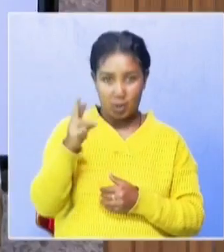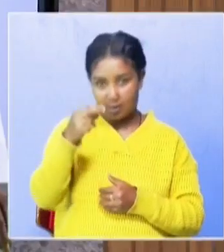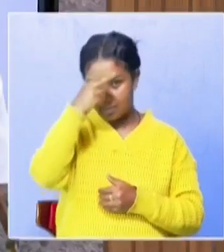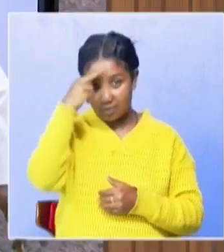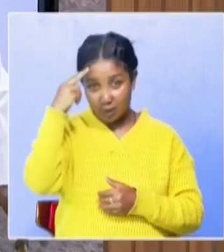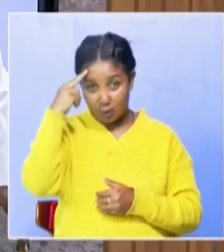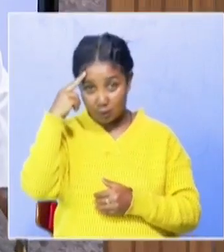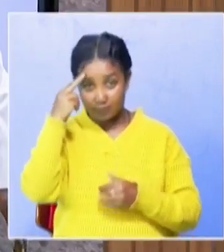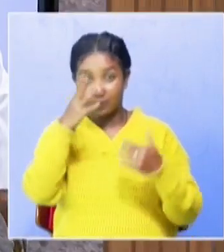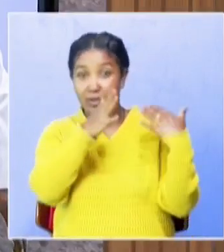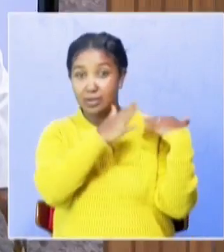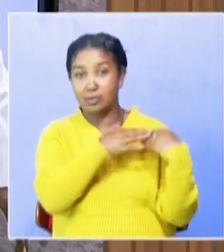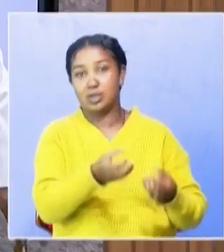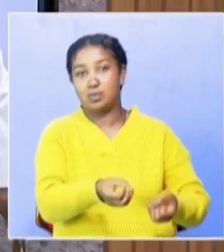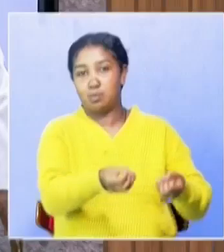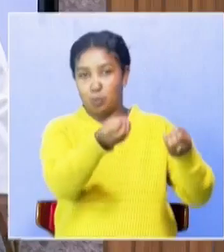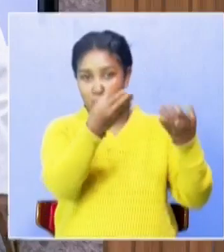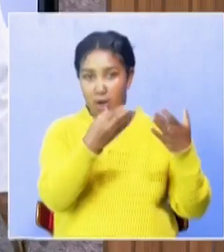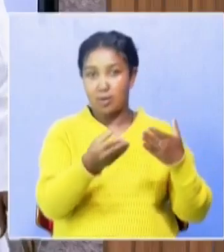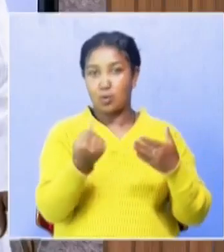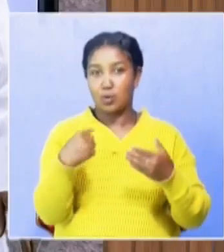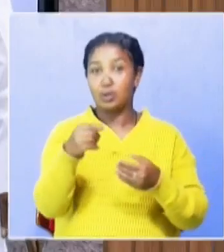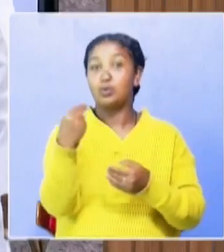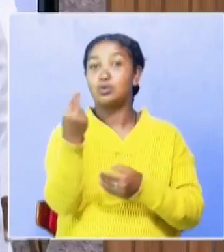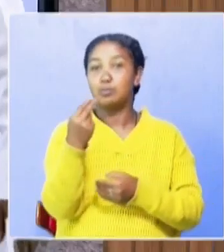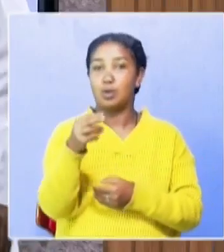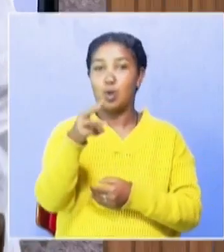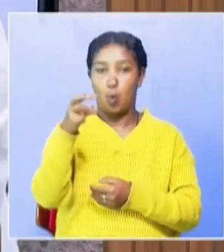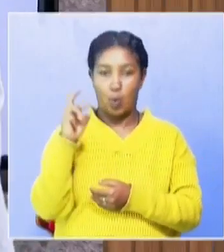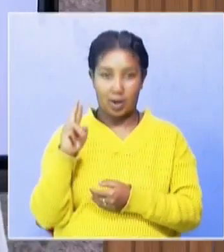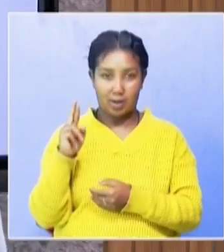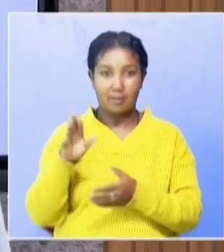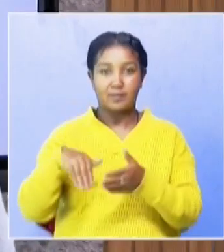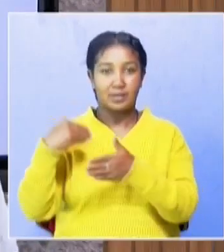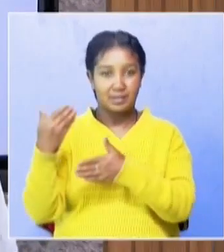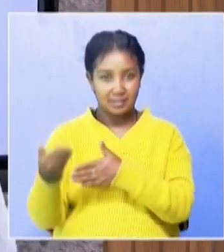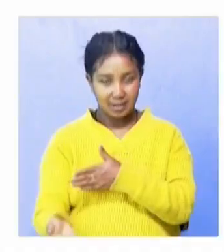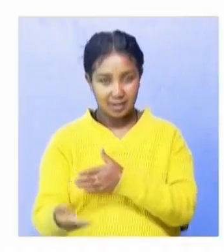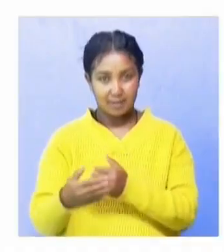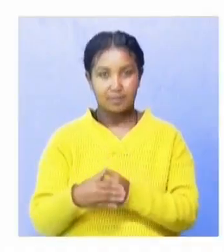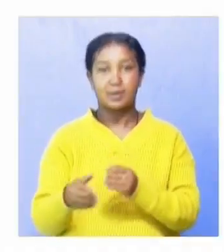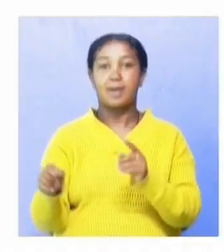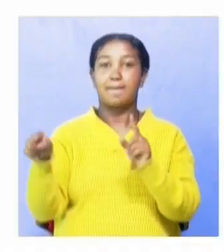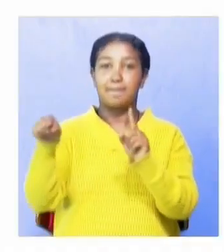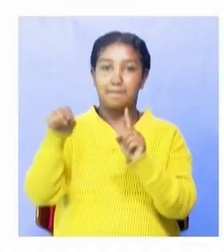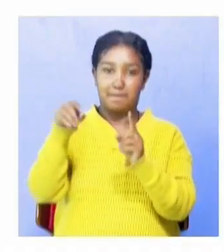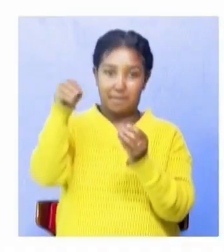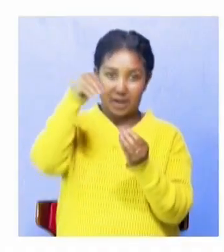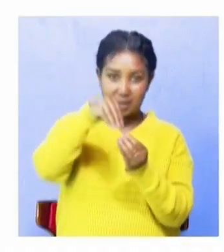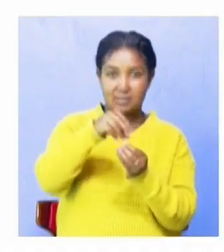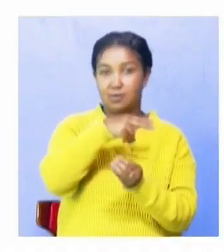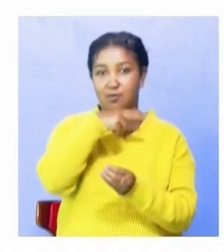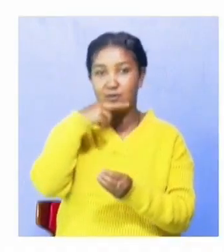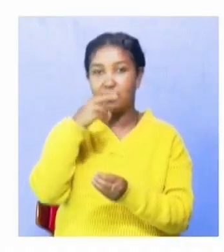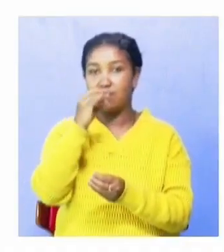Because if the subject is plural, we have to use where. Then, plus